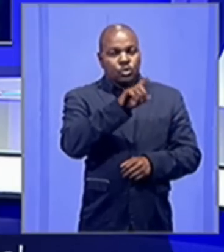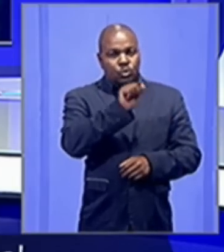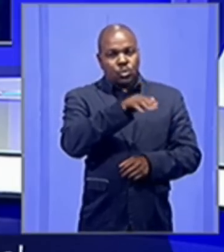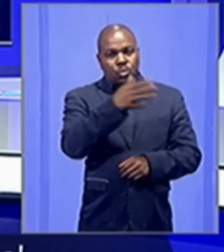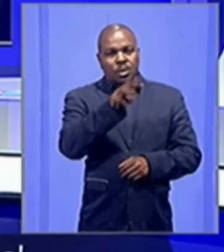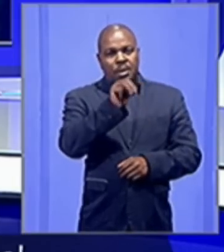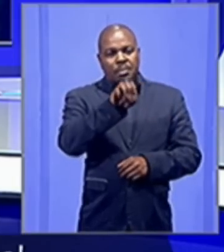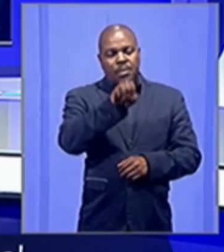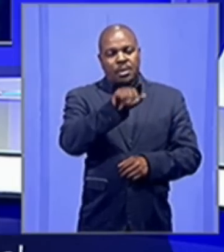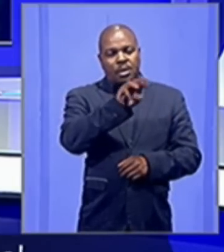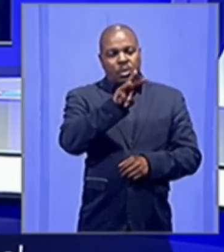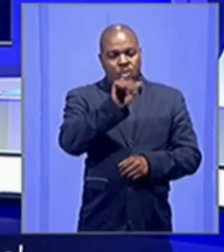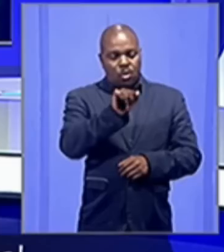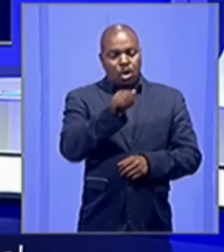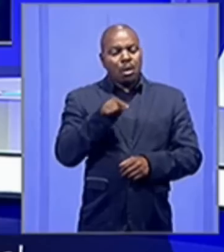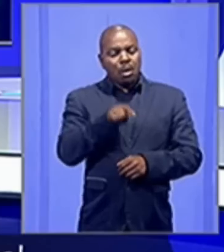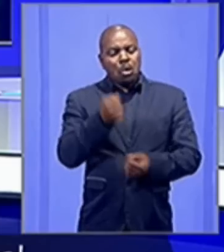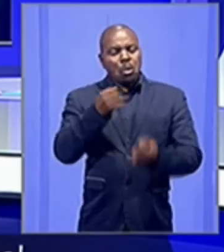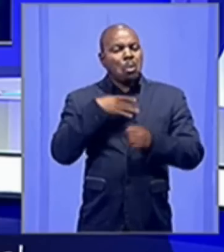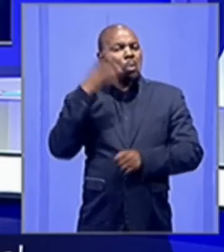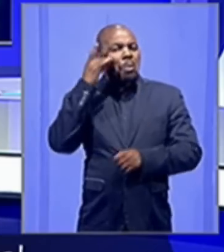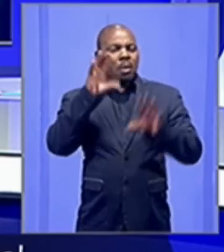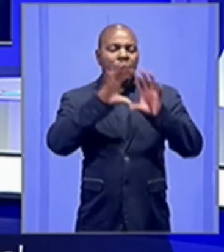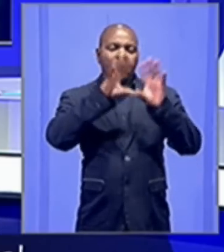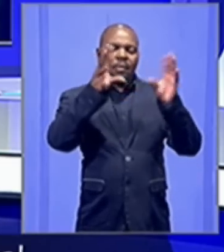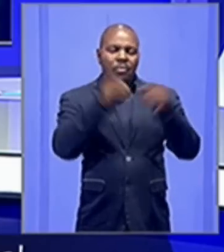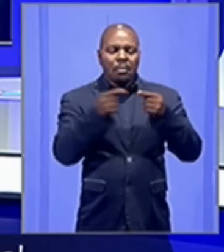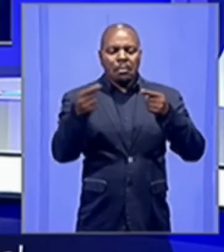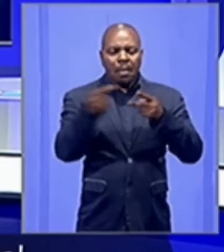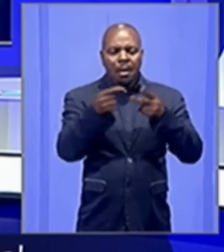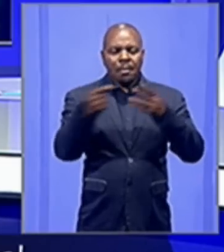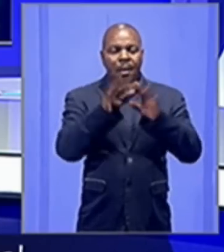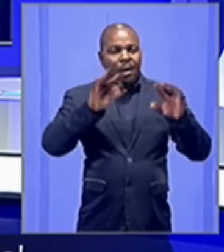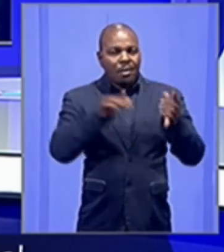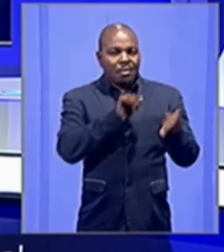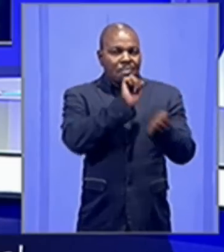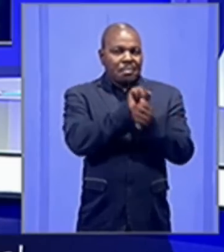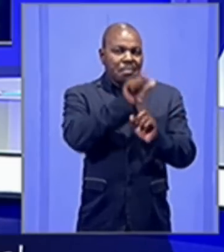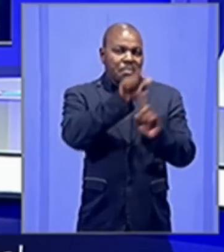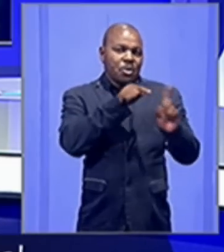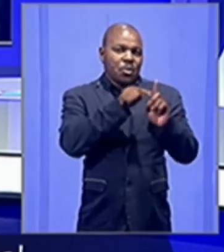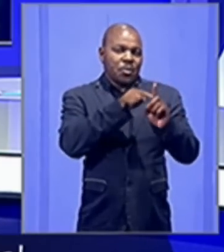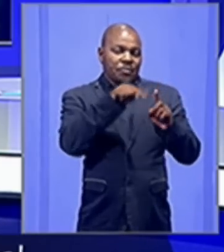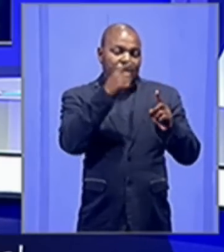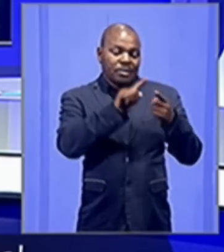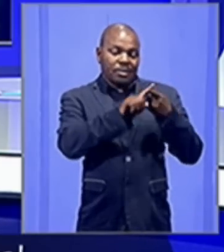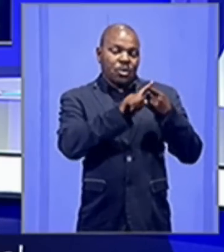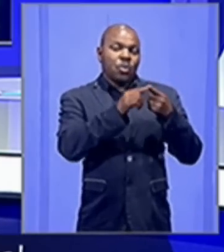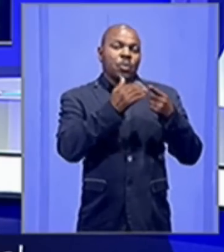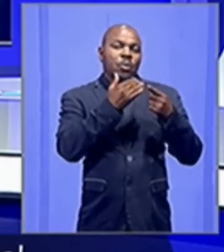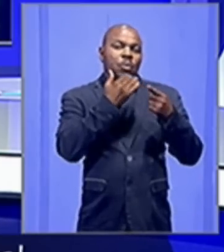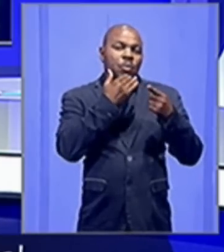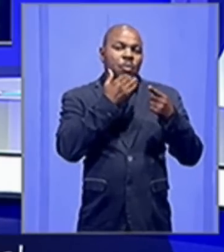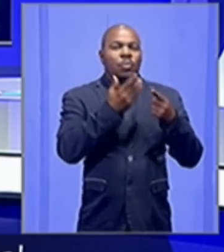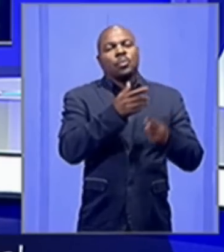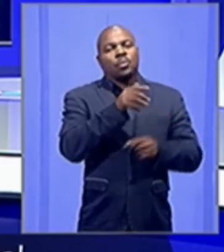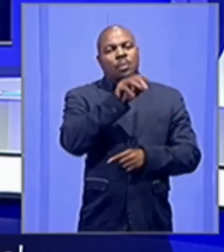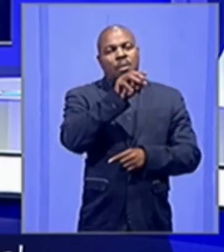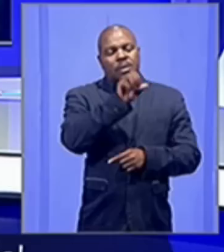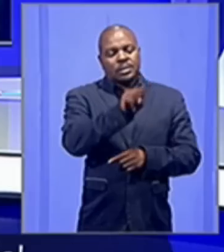Senzo Meiwa e kwele dintlha ka botlalo mabapi le go golegwa ga mogononelwa wa pele molatong wo.